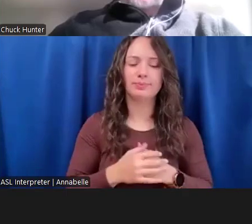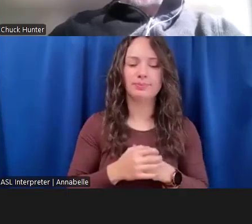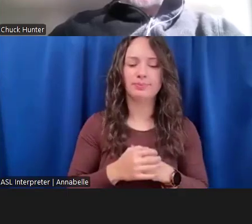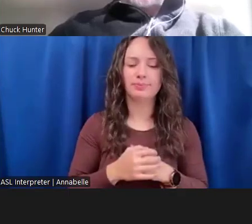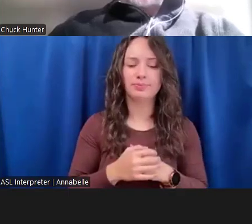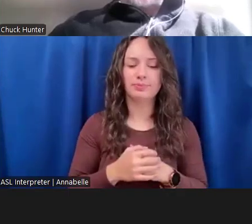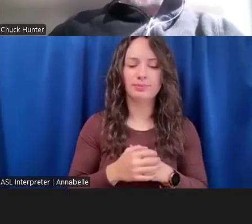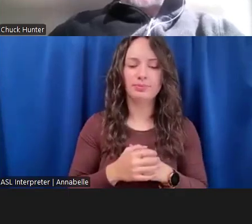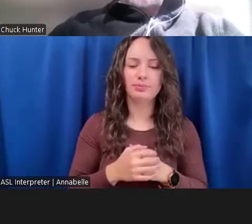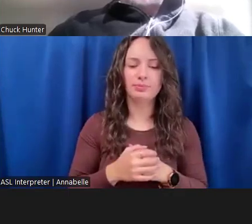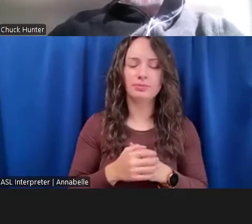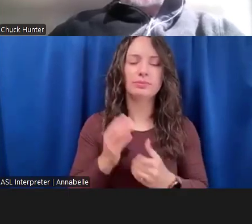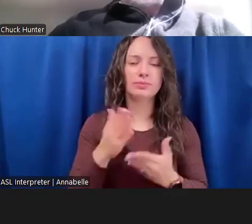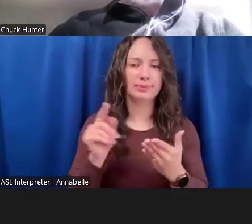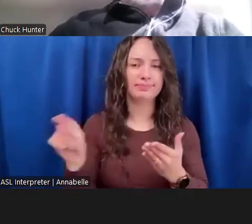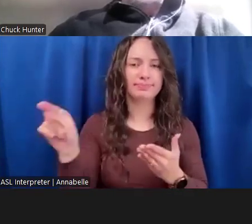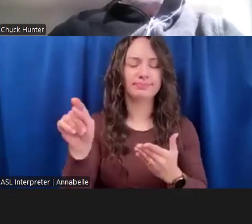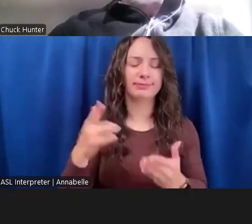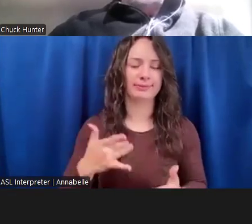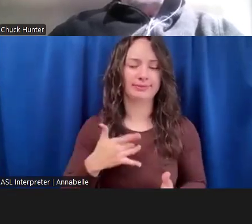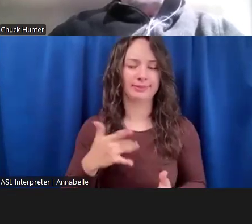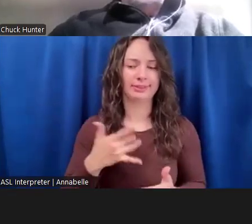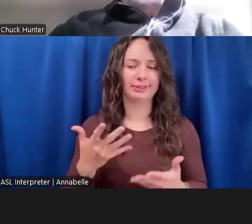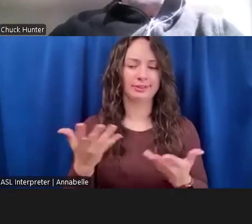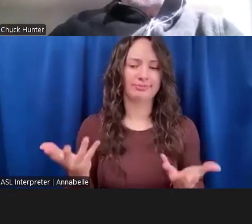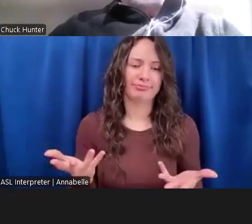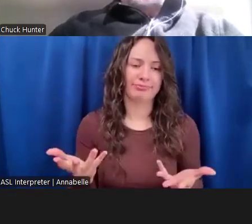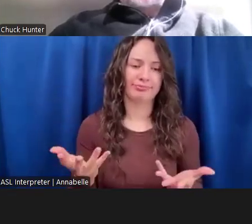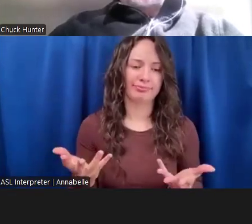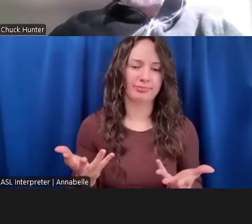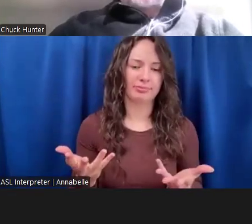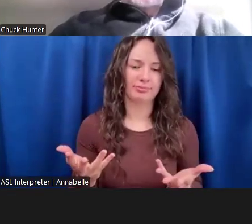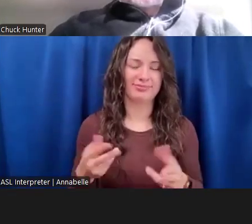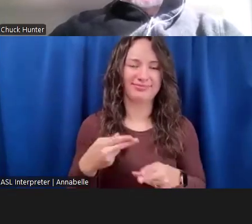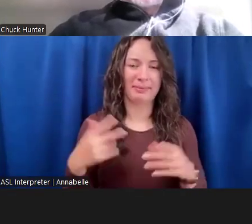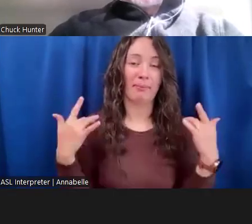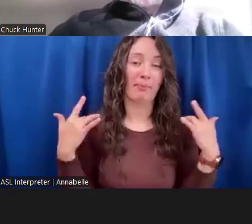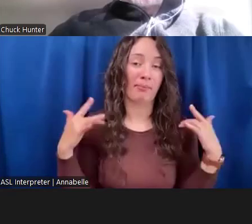and some folks may consider it kind of a cop-out, maybe, but we often talk